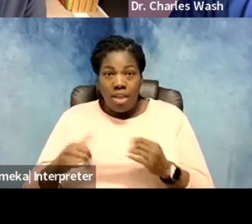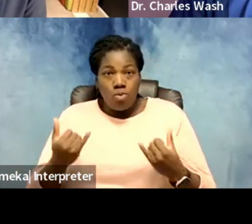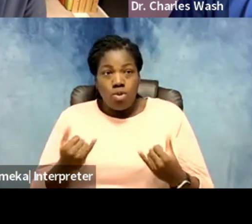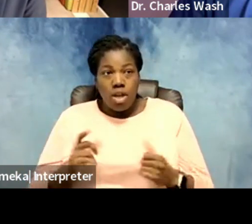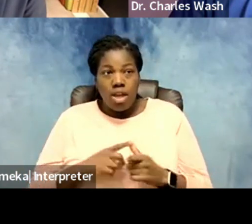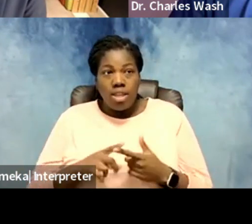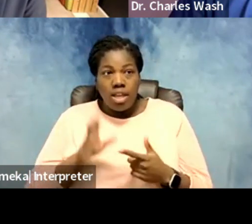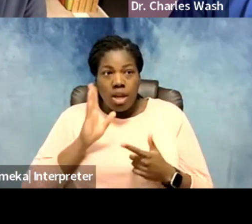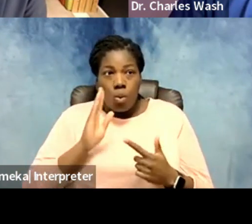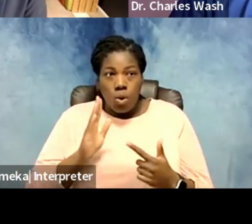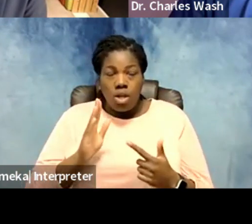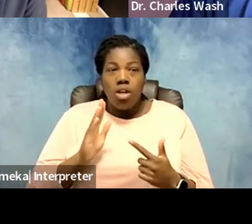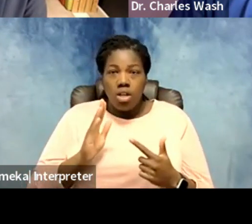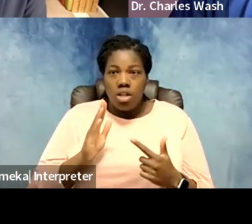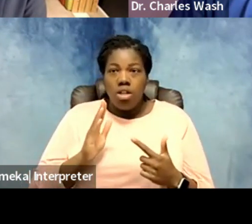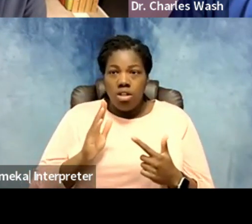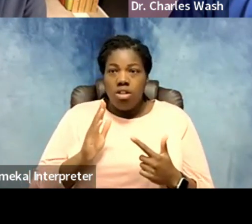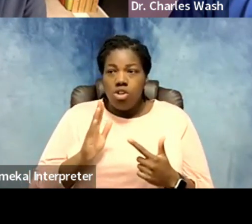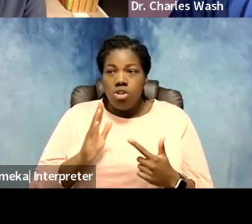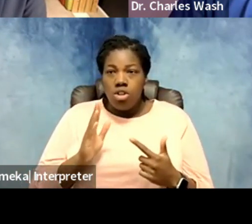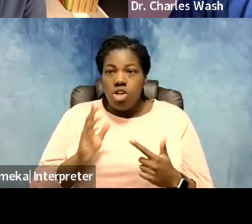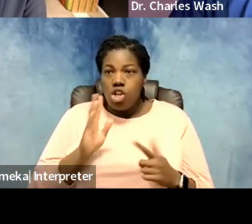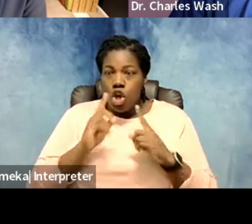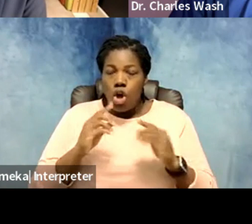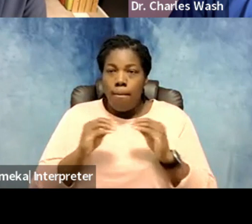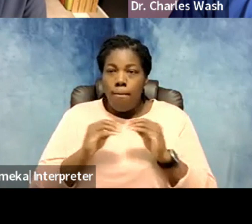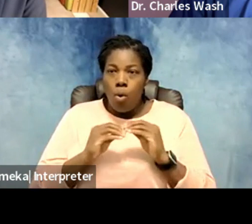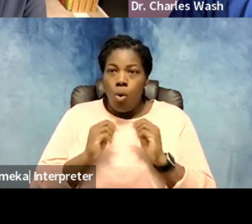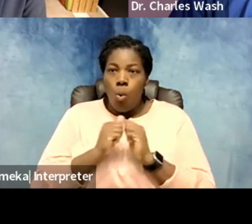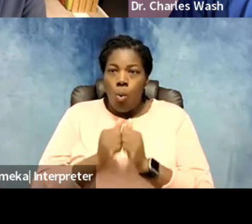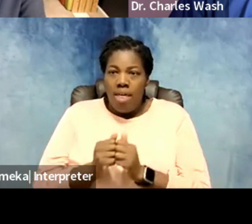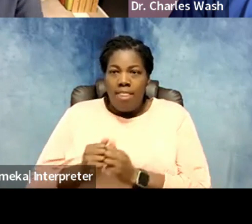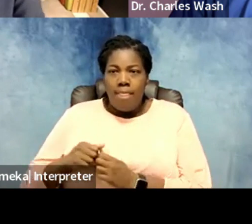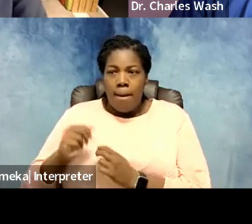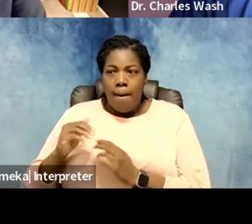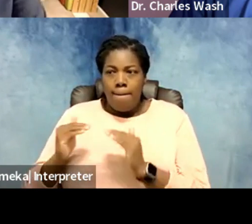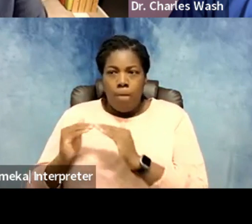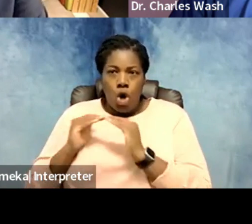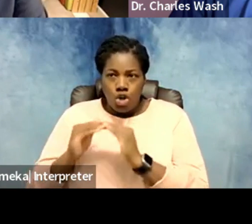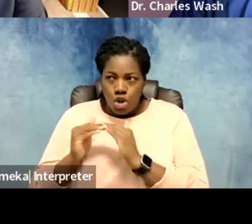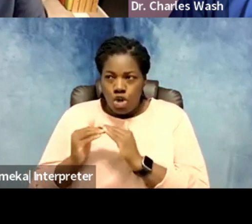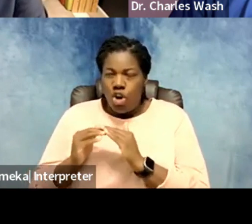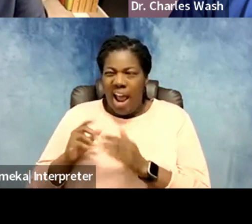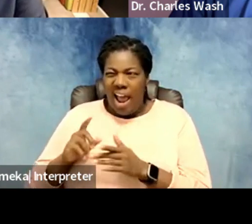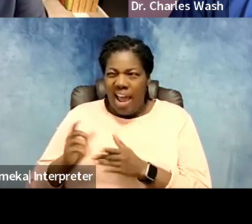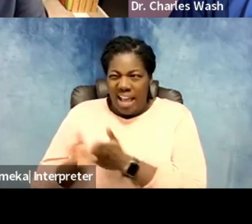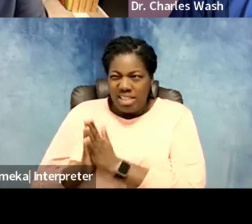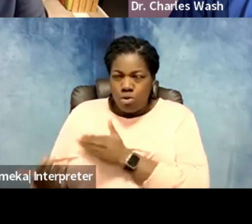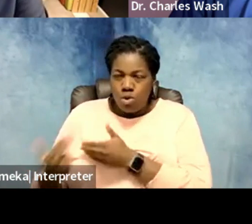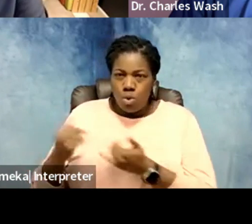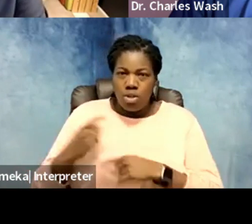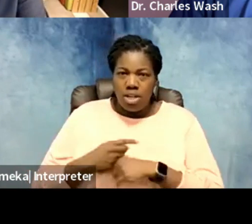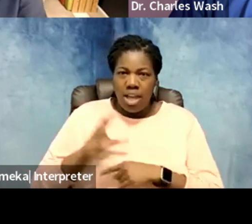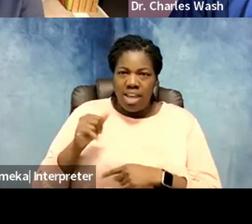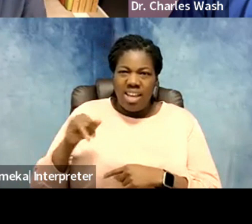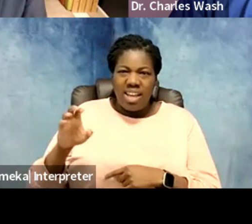going to transition and talk more with a partner who I've asked to join here today, Cassie with Franklin